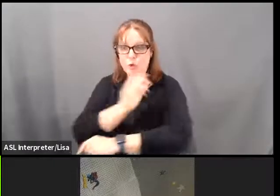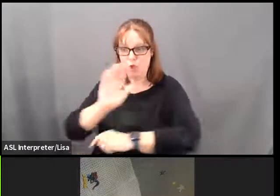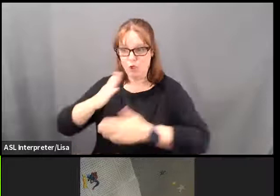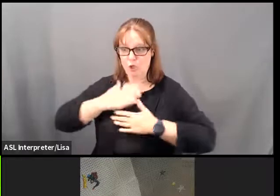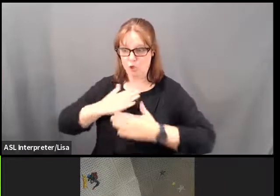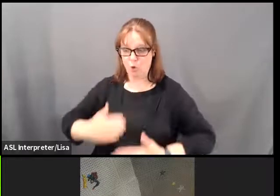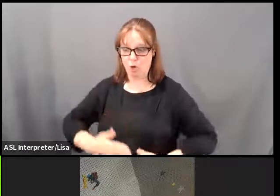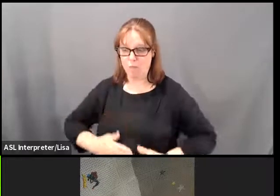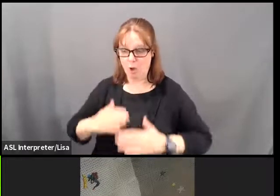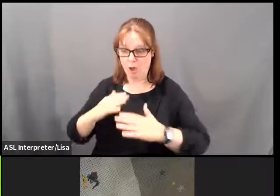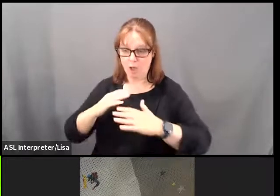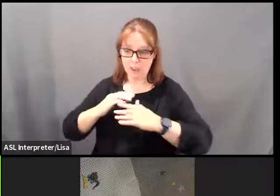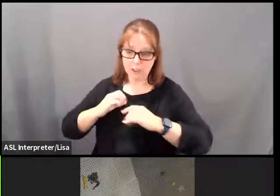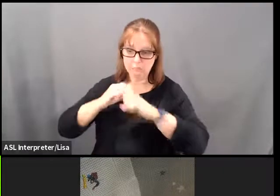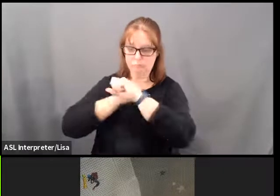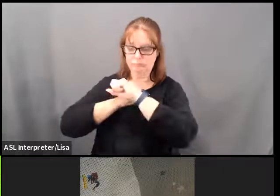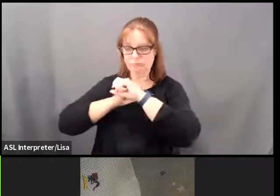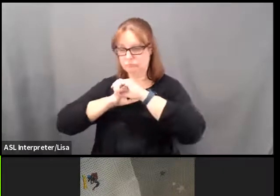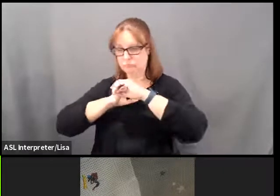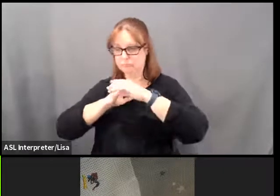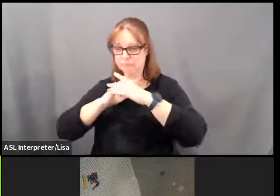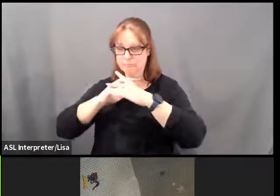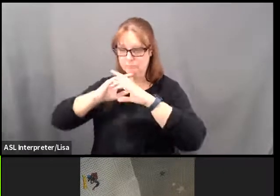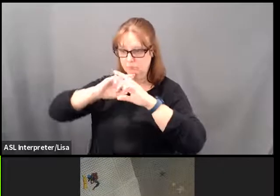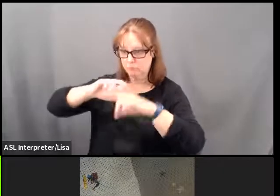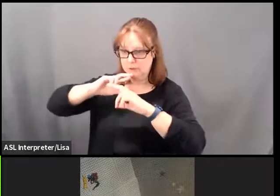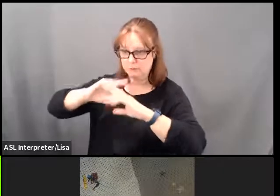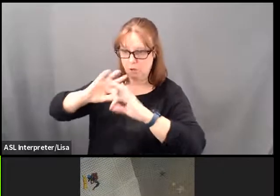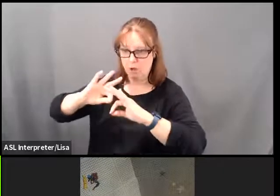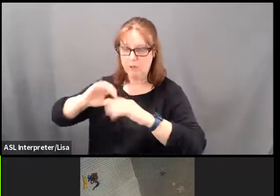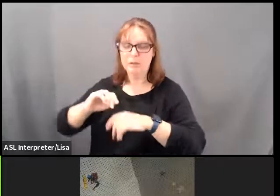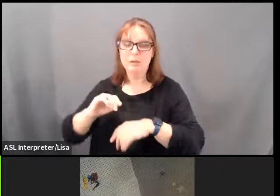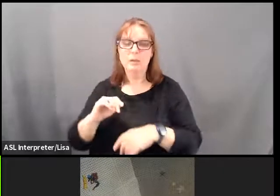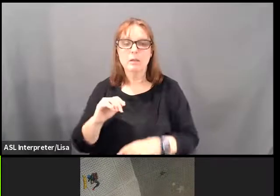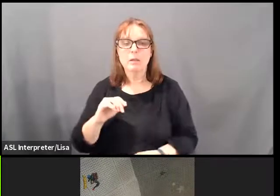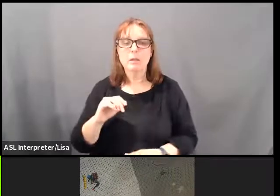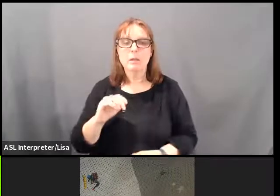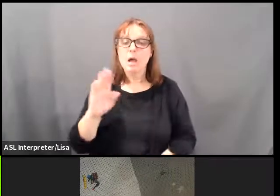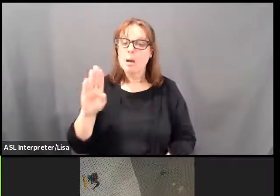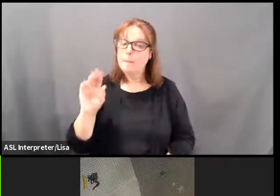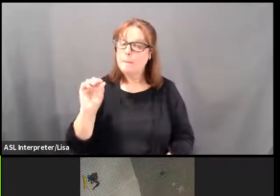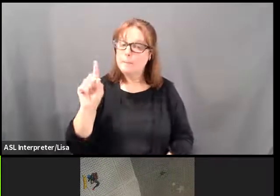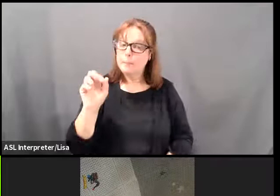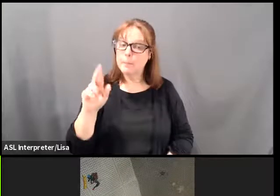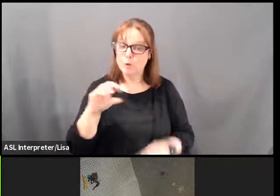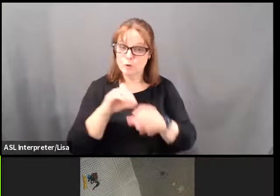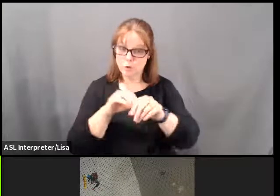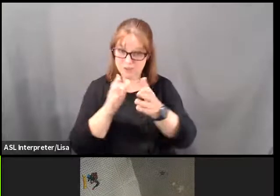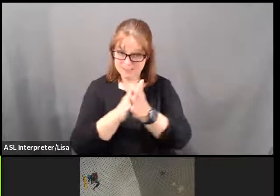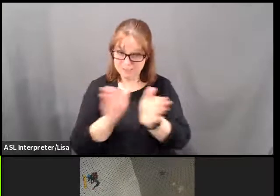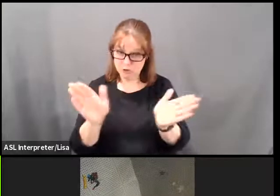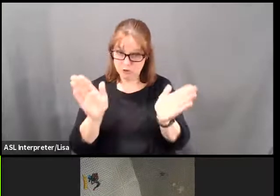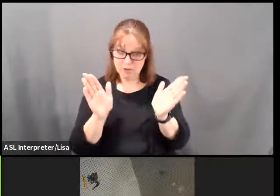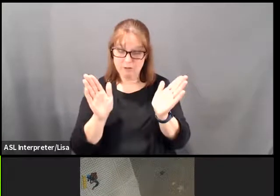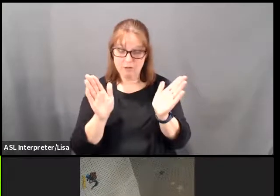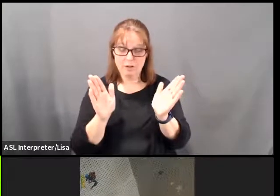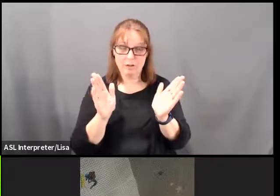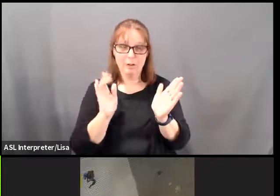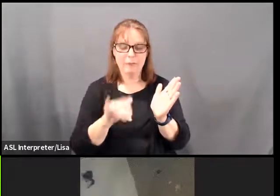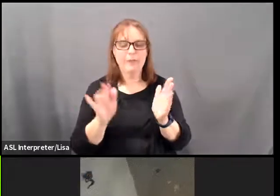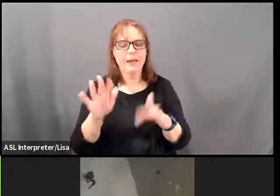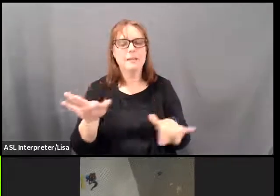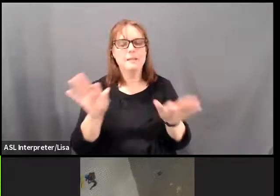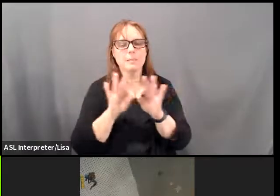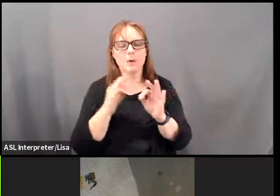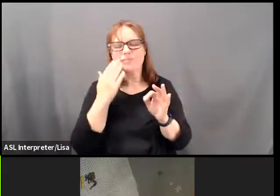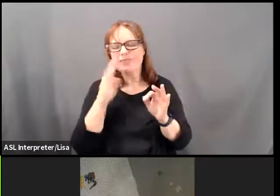really learned that exposure. As far as anyone needing a booster, because I think that's really another question, but I think it's an important thing to talk about, is I